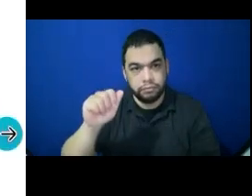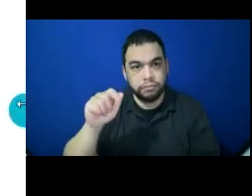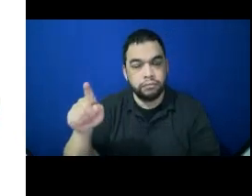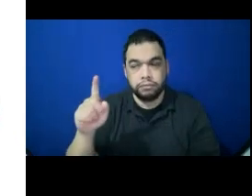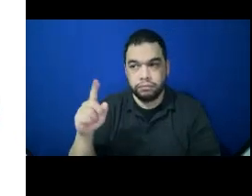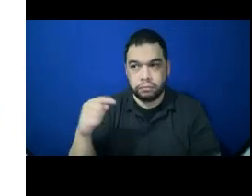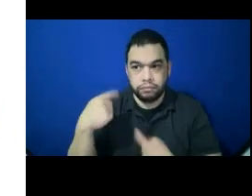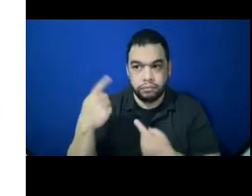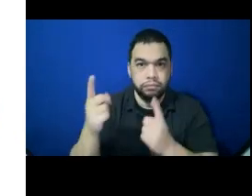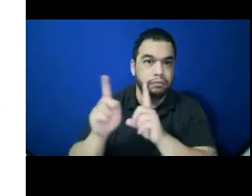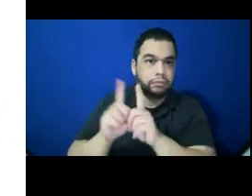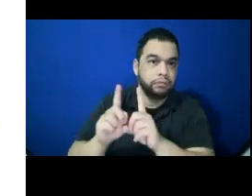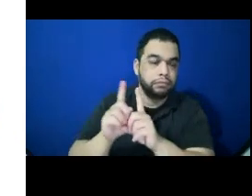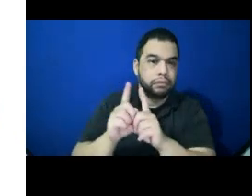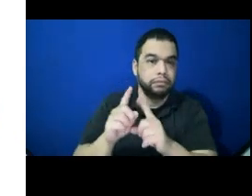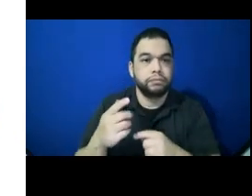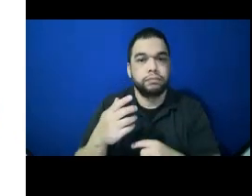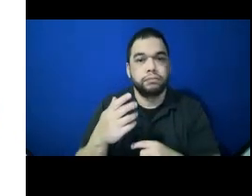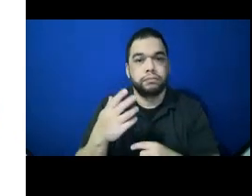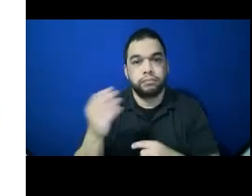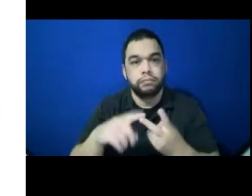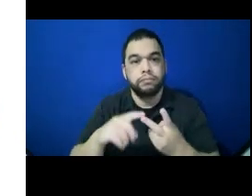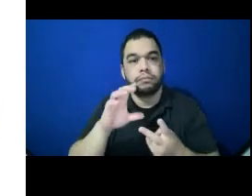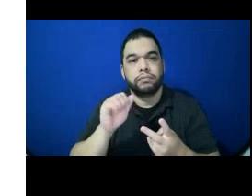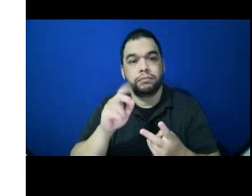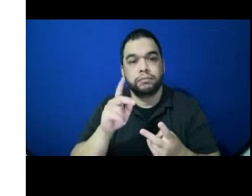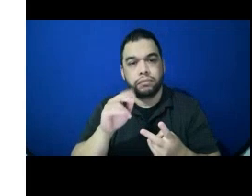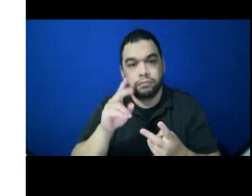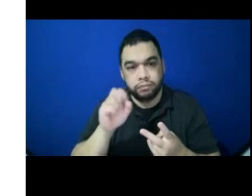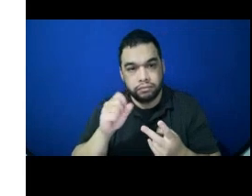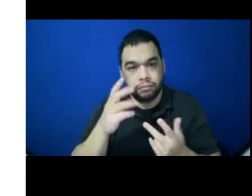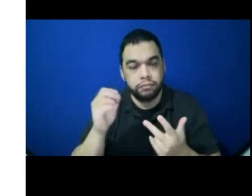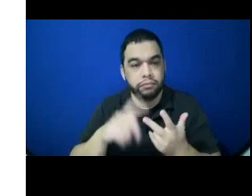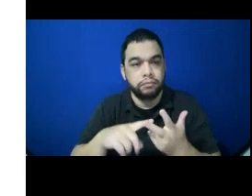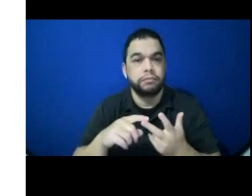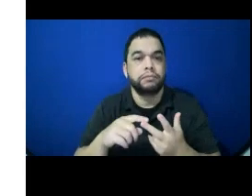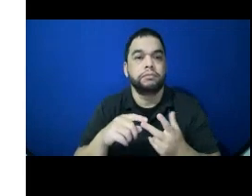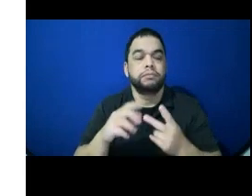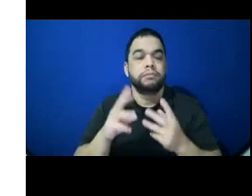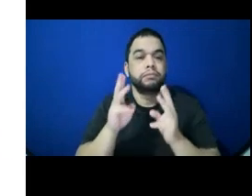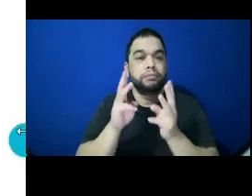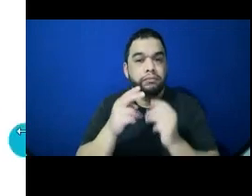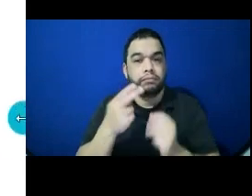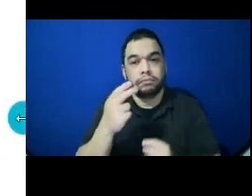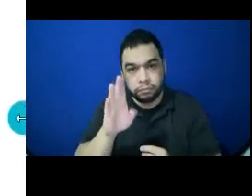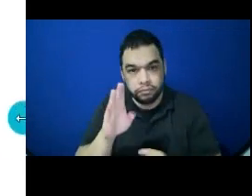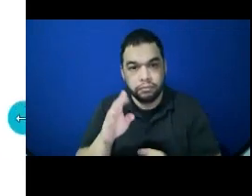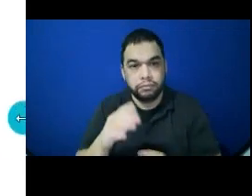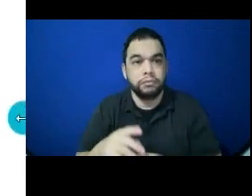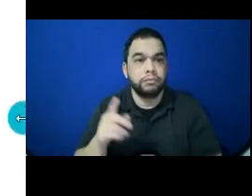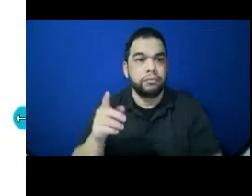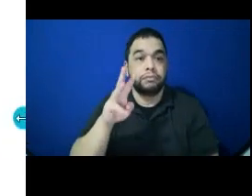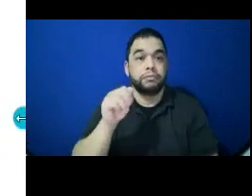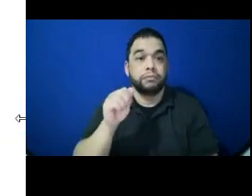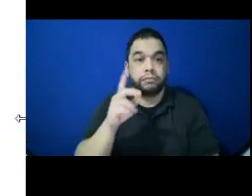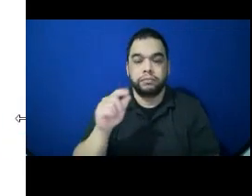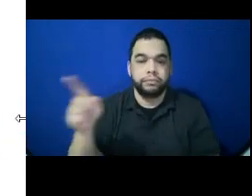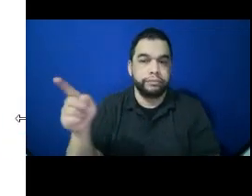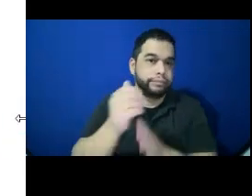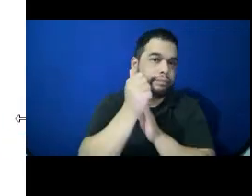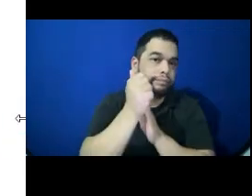from CARICUS and from the Climate Hub. Wanda was really the lead in helping us develop the